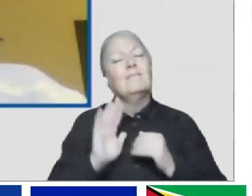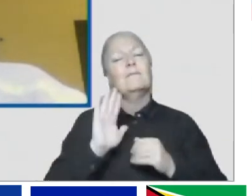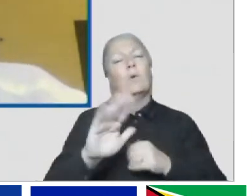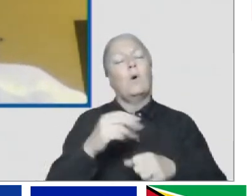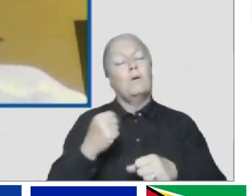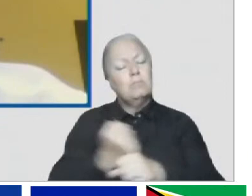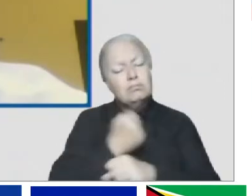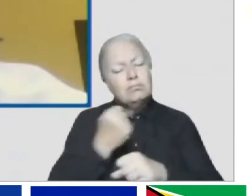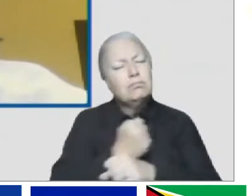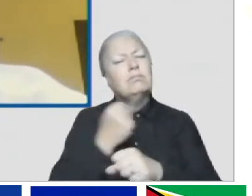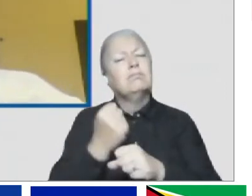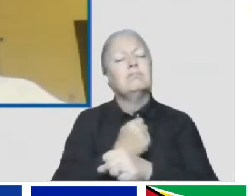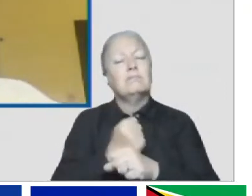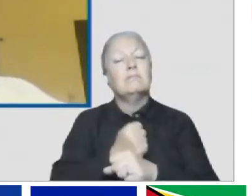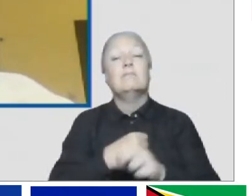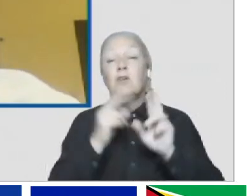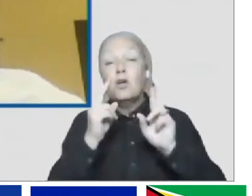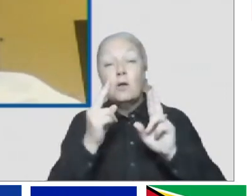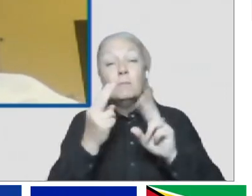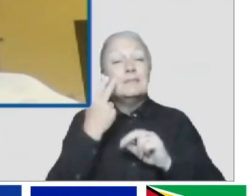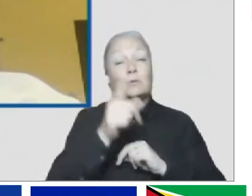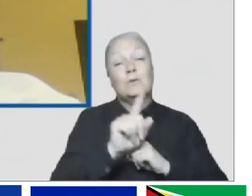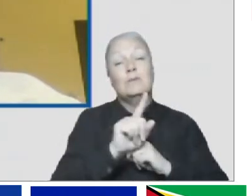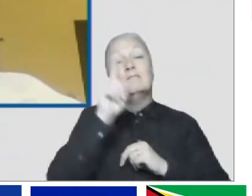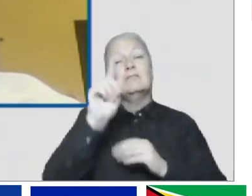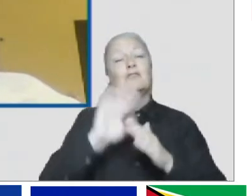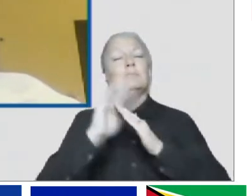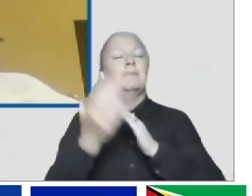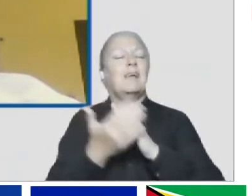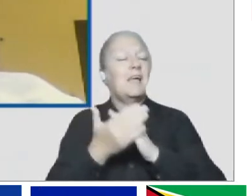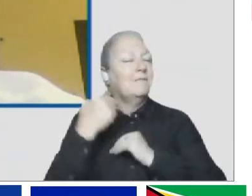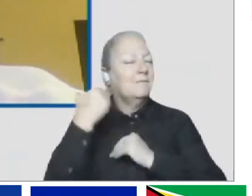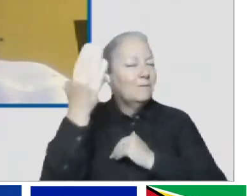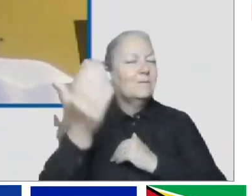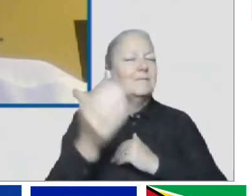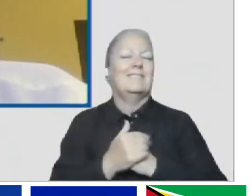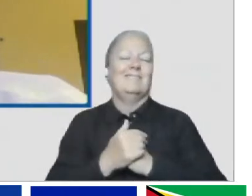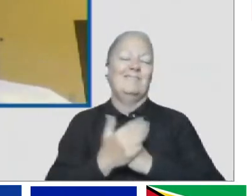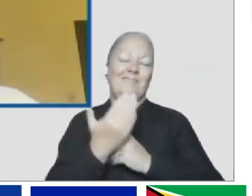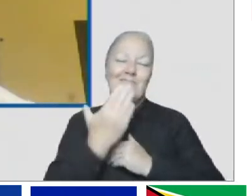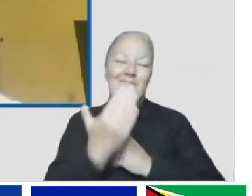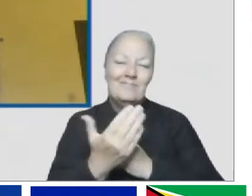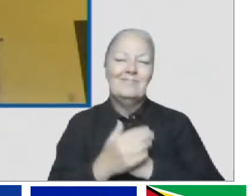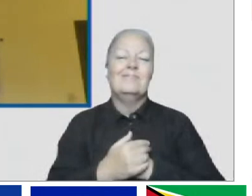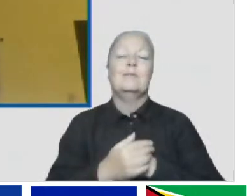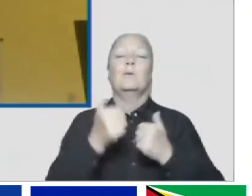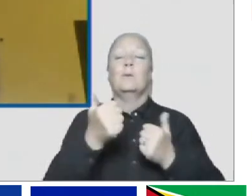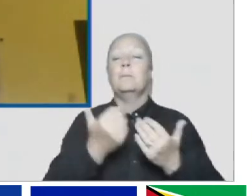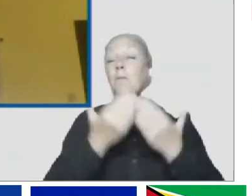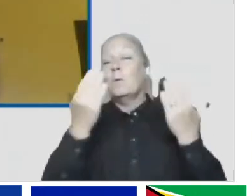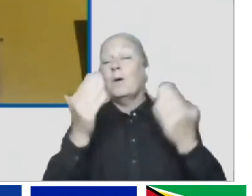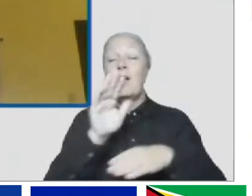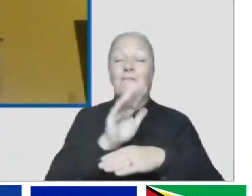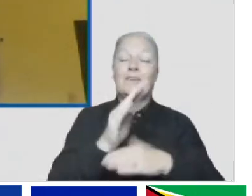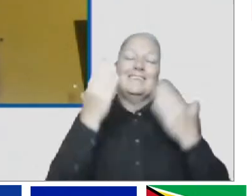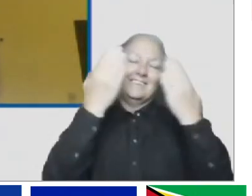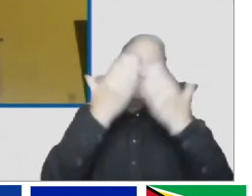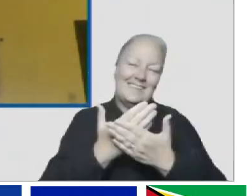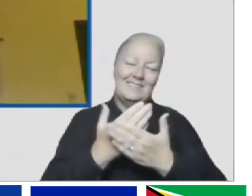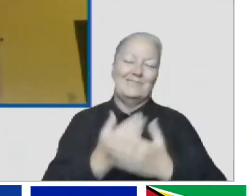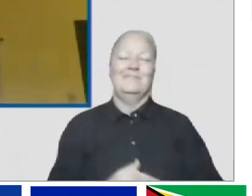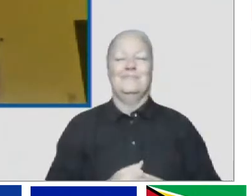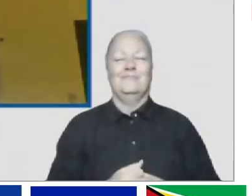in Jamaica the next time. Thank you very much. And good morning, good afternoon, good evening. Thank you.